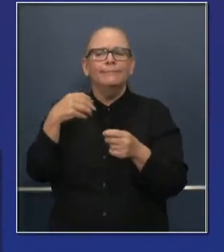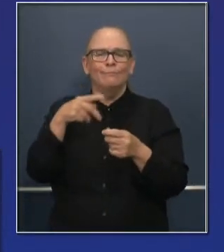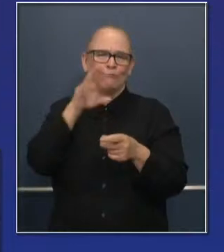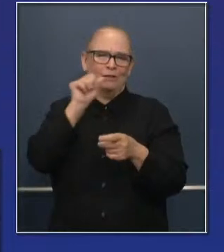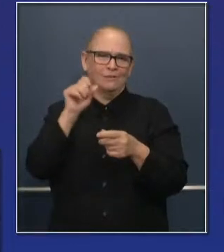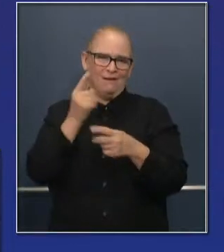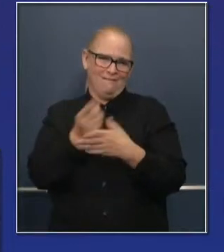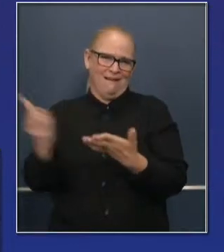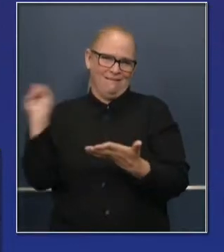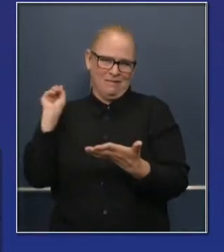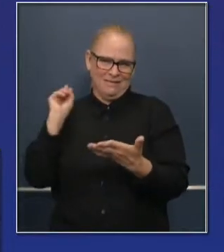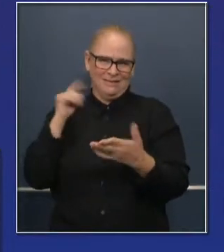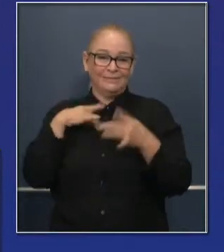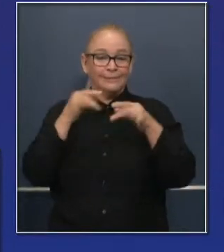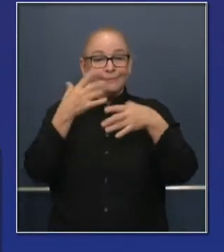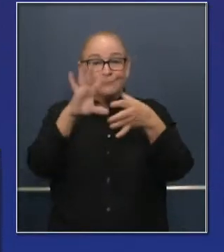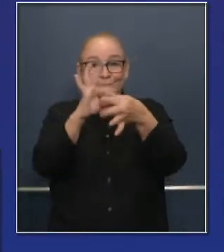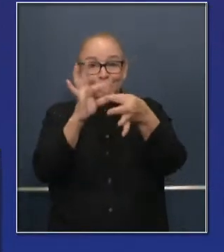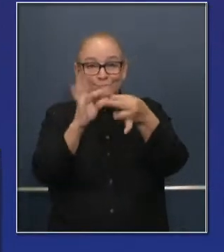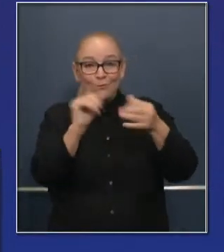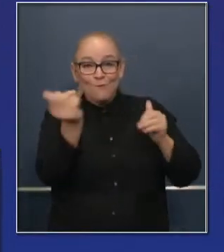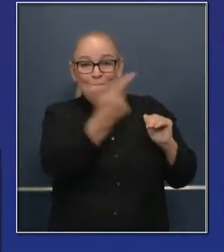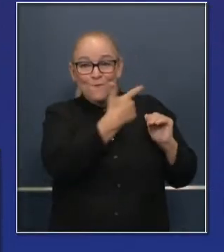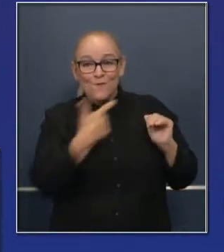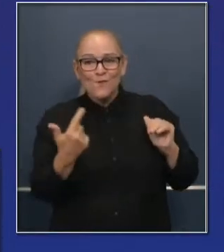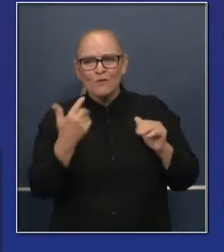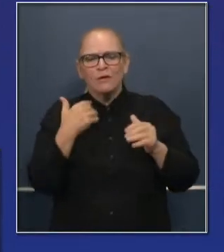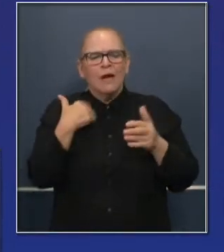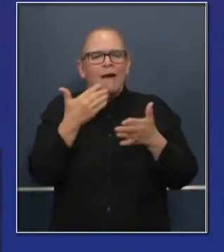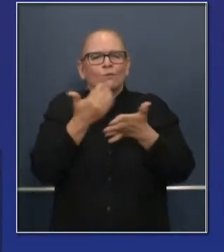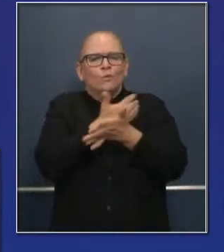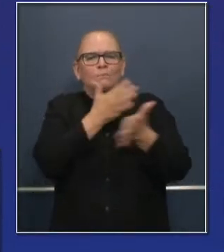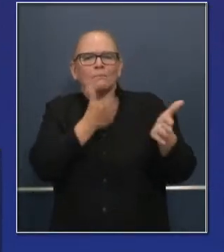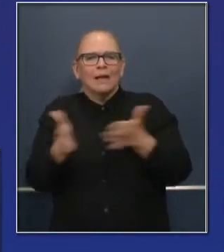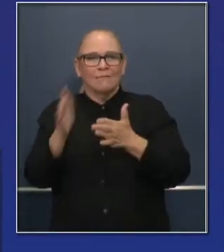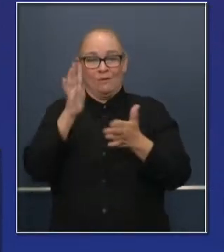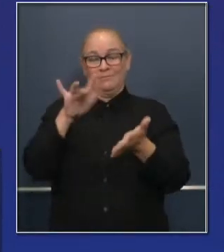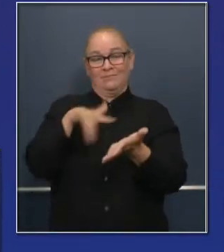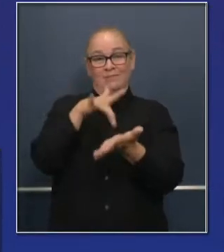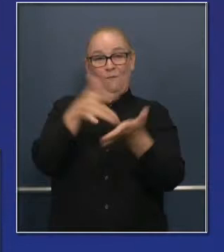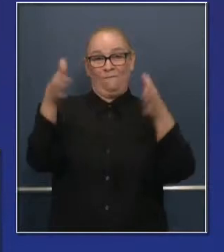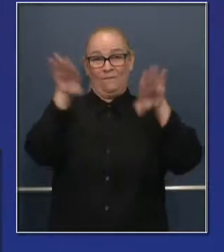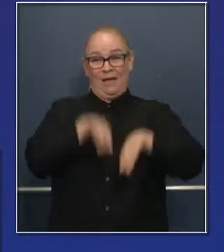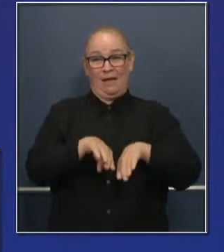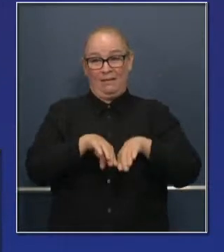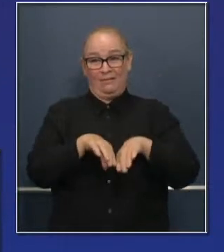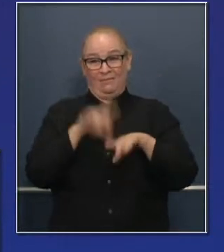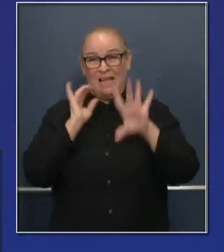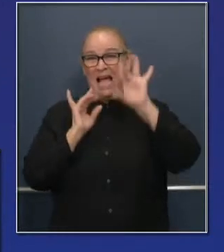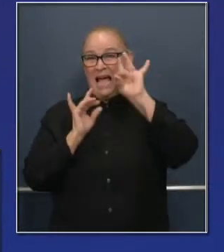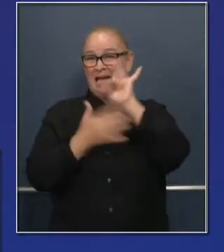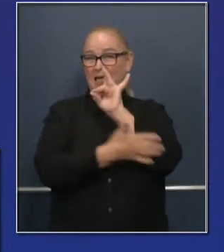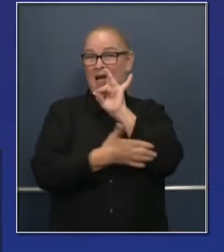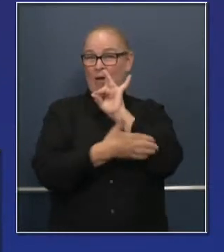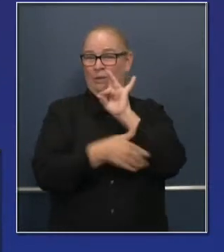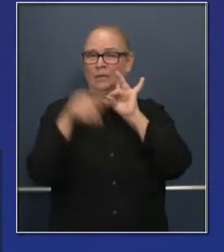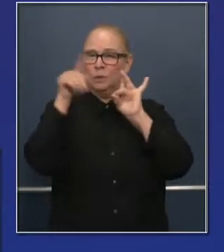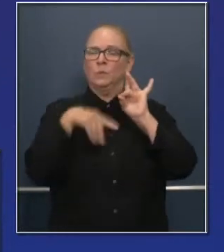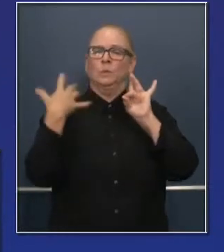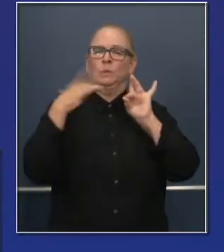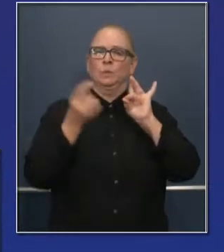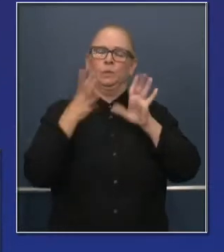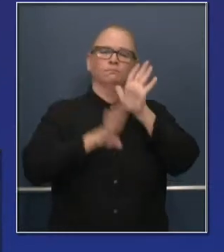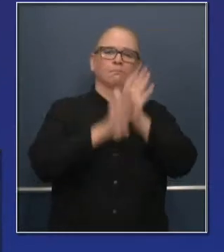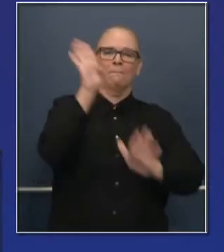of announcing strategies in the Central Valley, in 8 counties in the Central Valley, for the obvious reason you can see